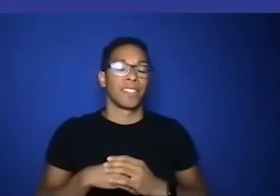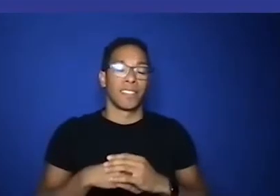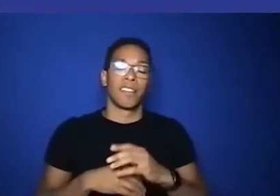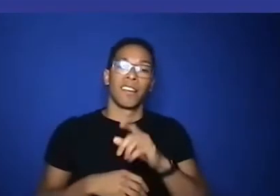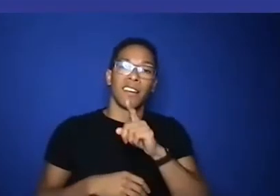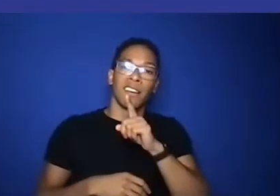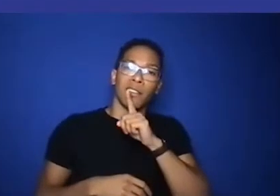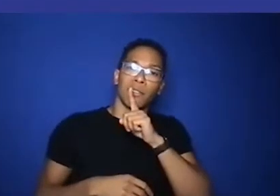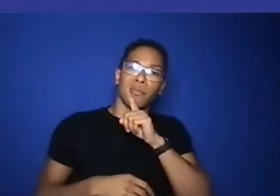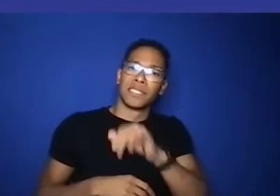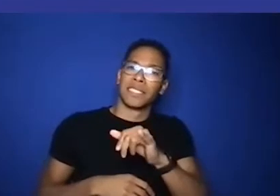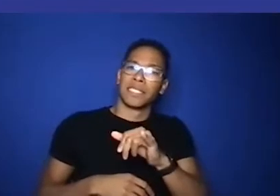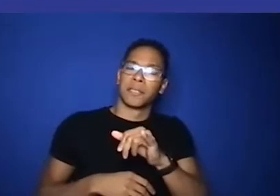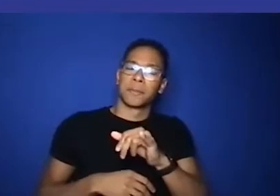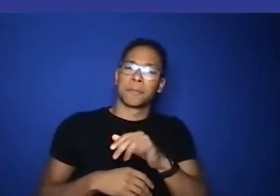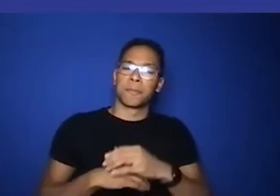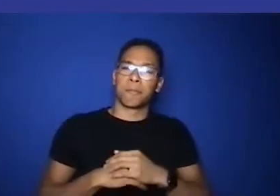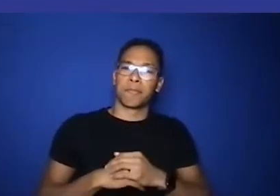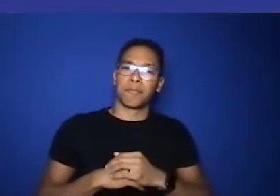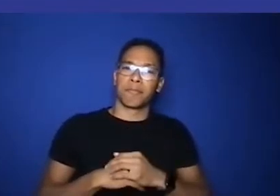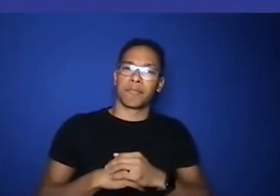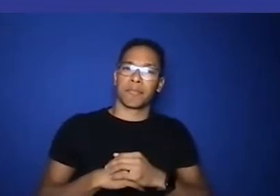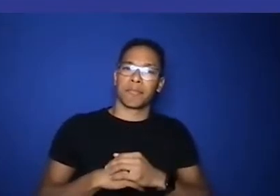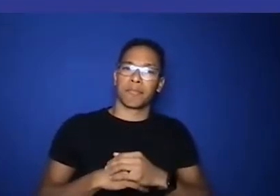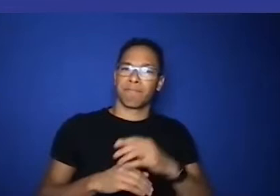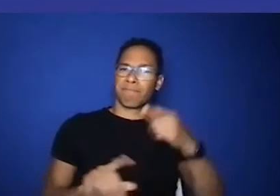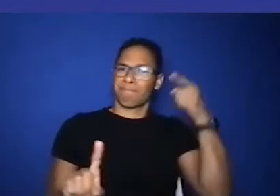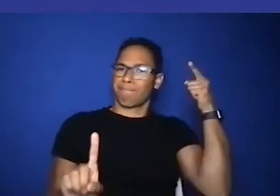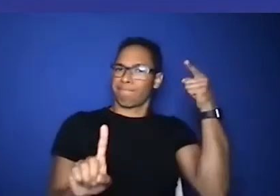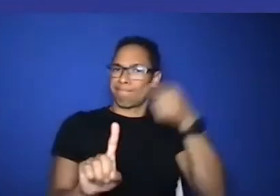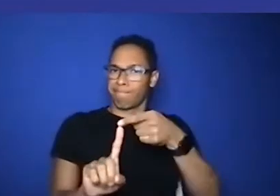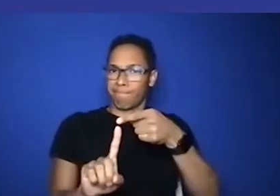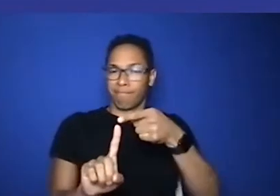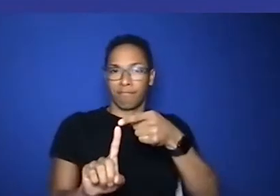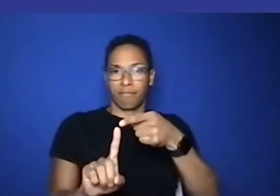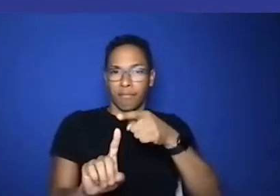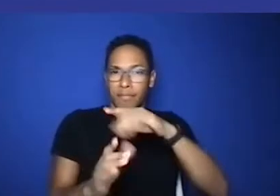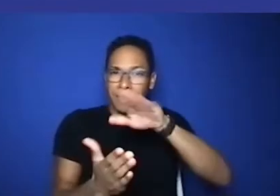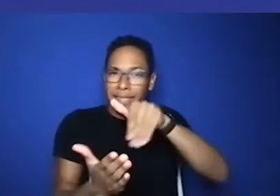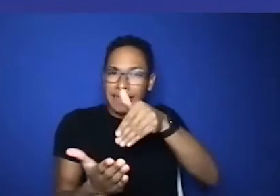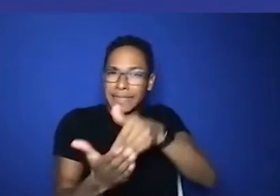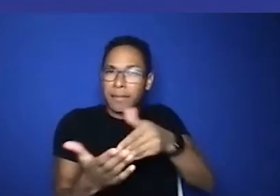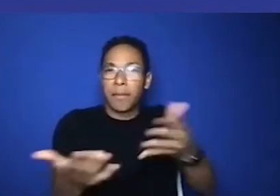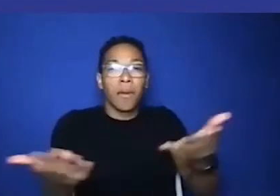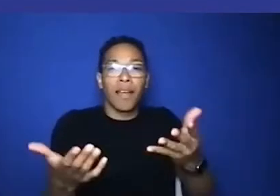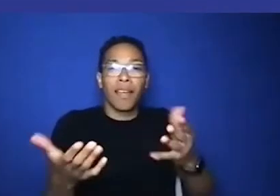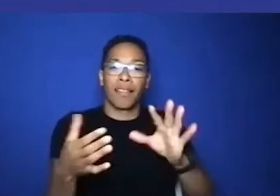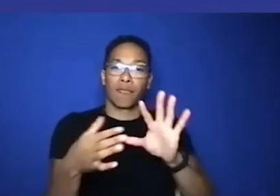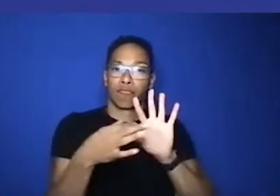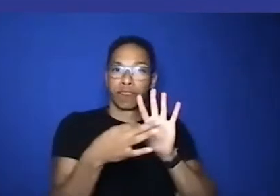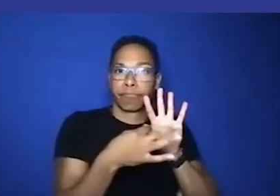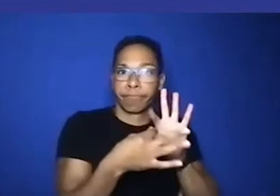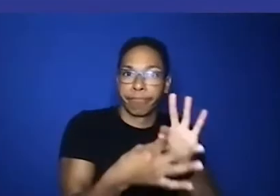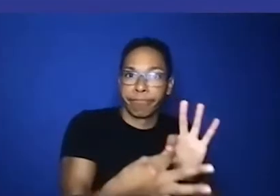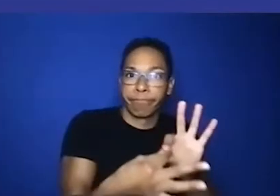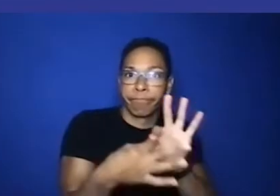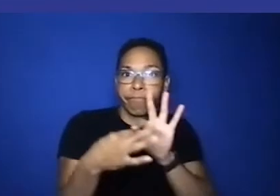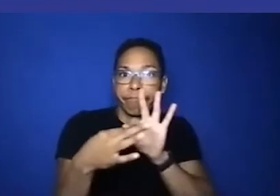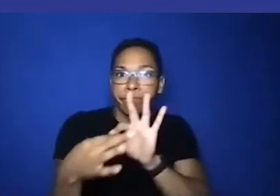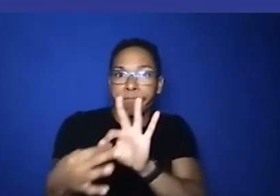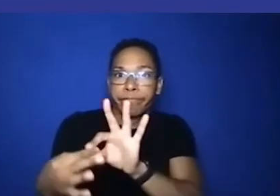really talk about, I guess we're really centering relations and relationships.